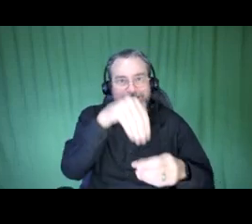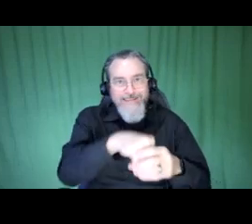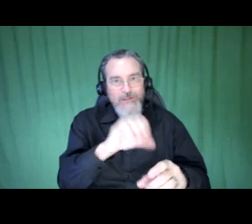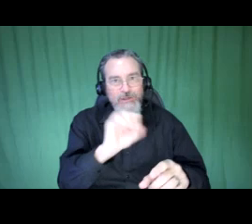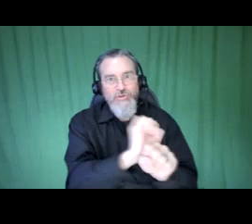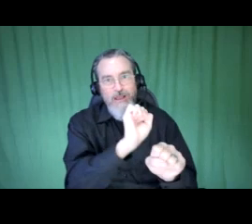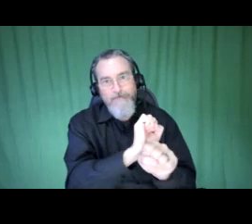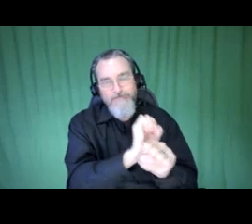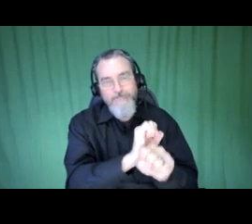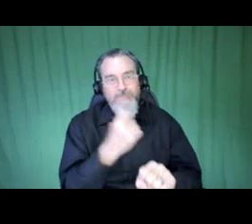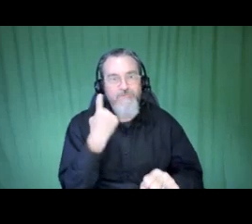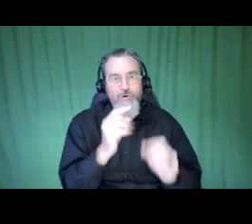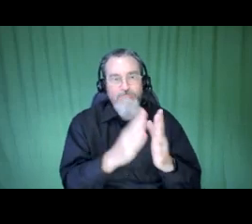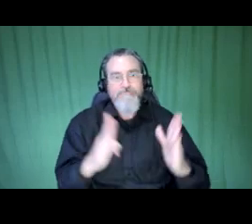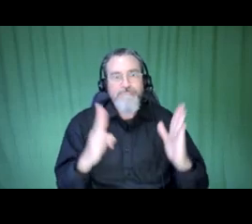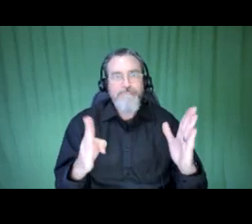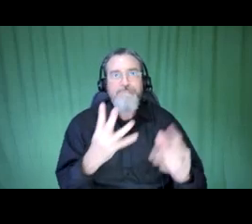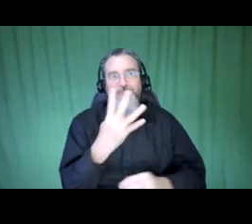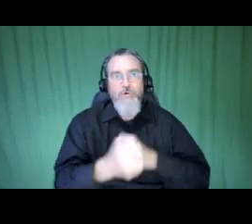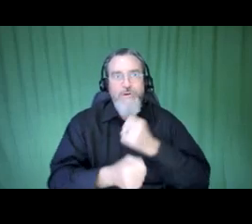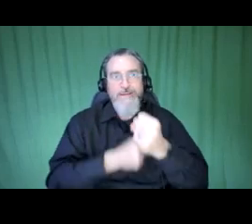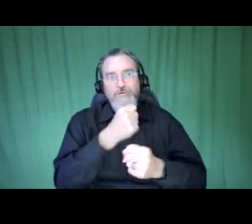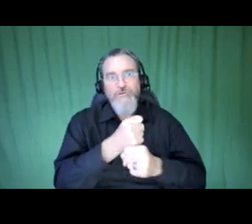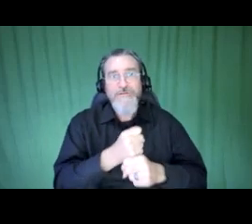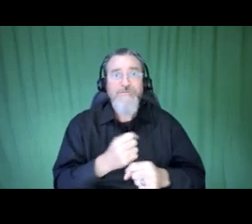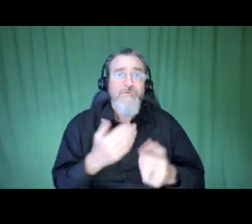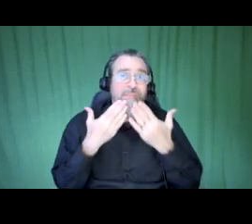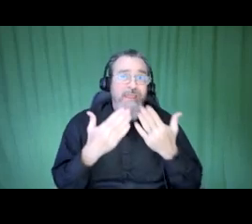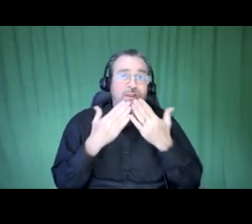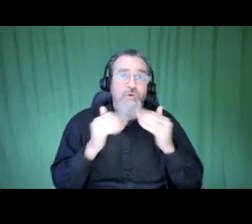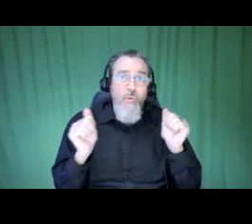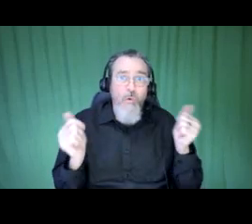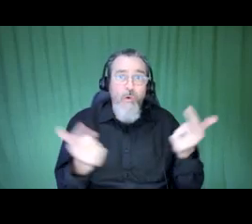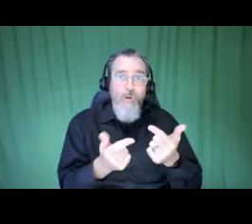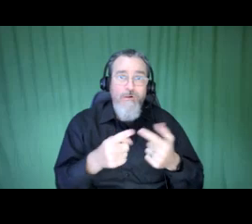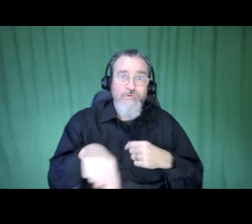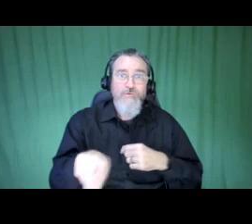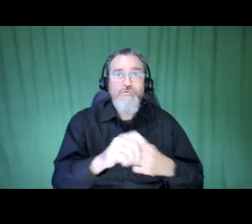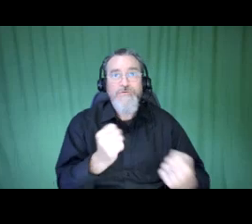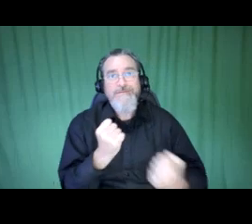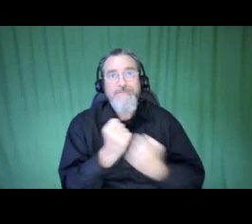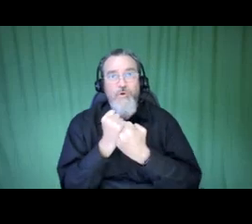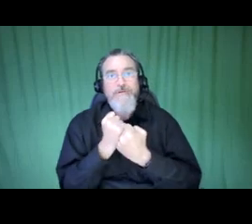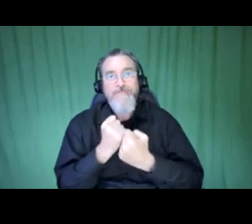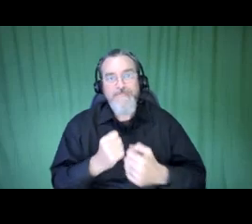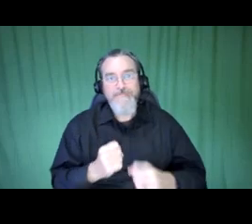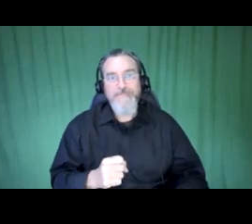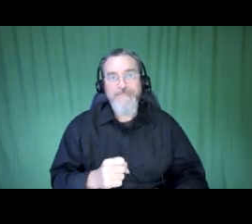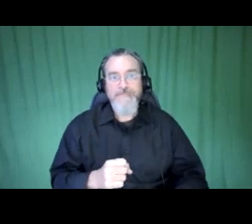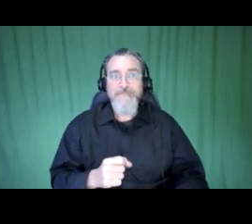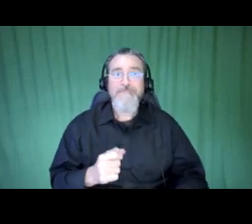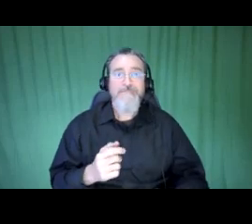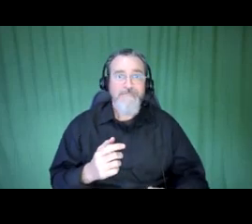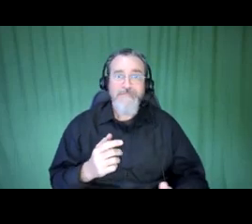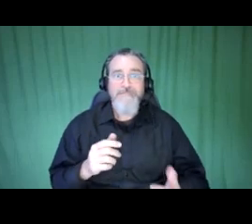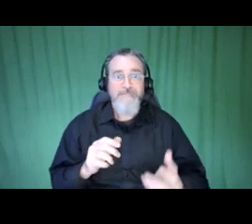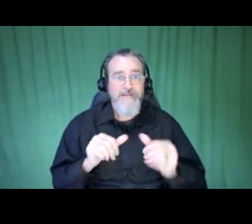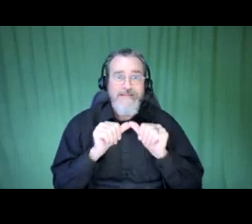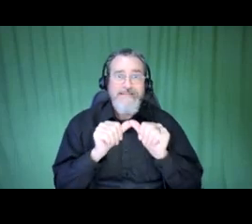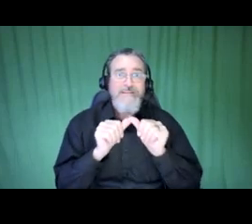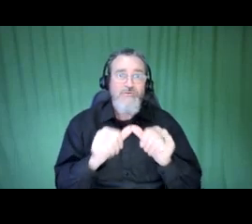effort. So thank you so much all for supporting us and, join us in this 40 years